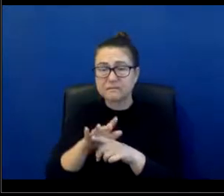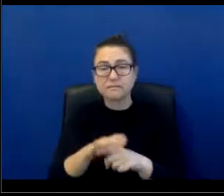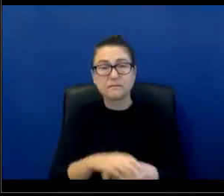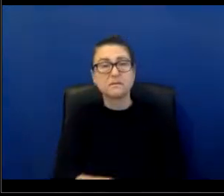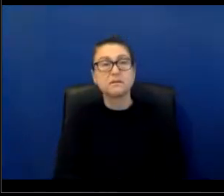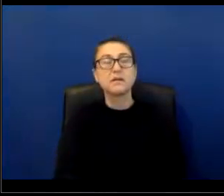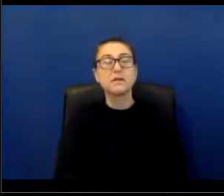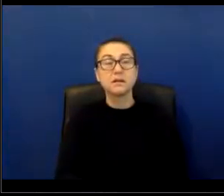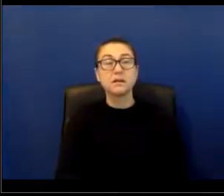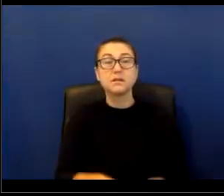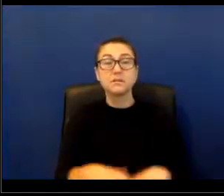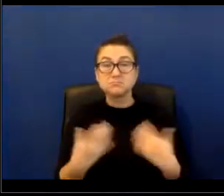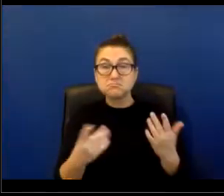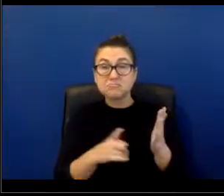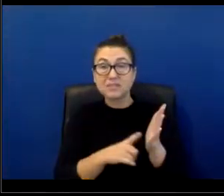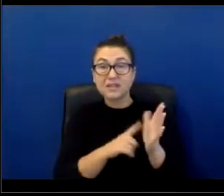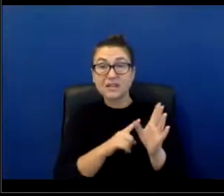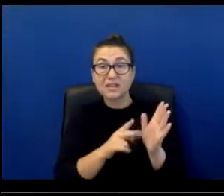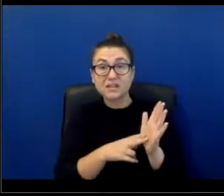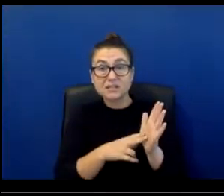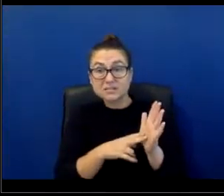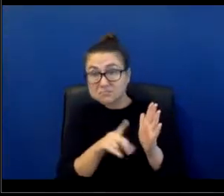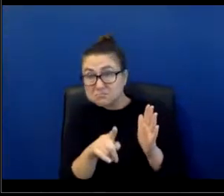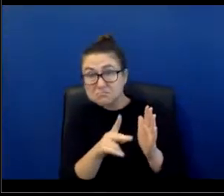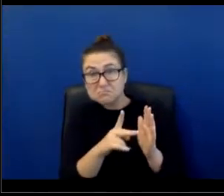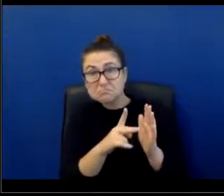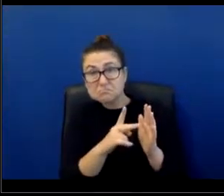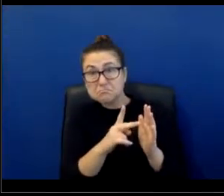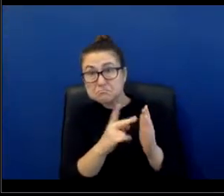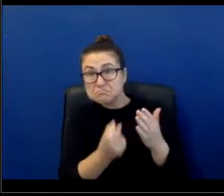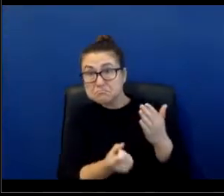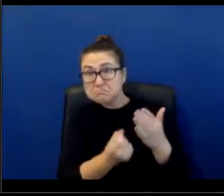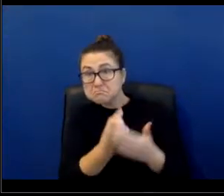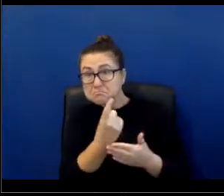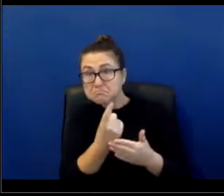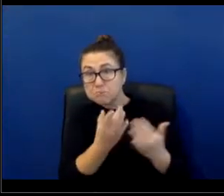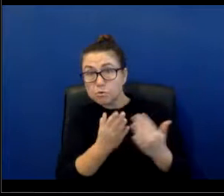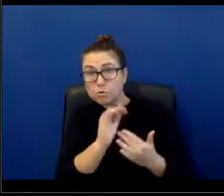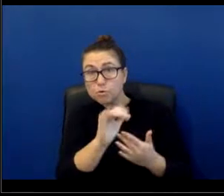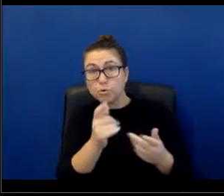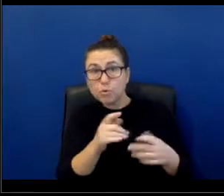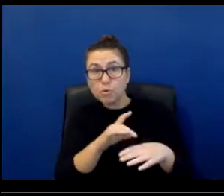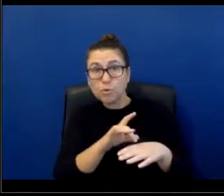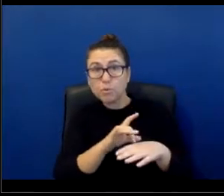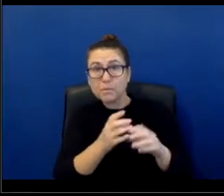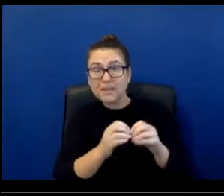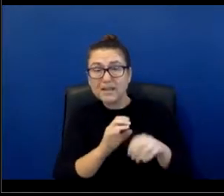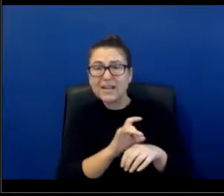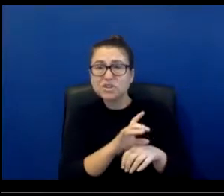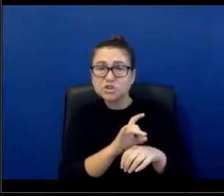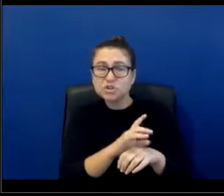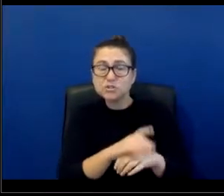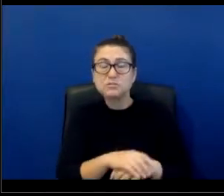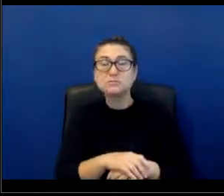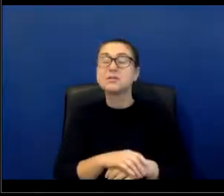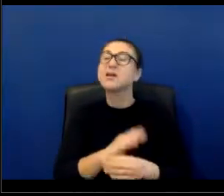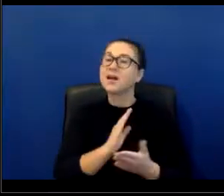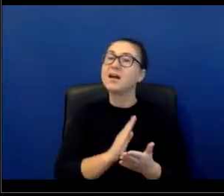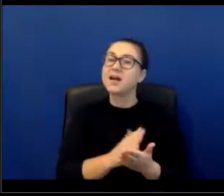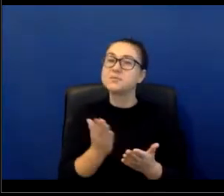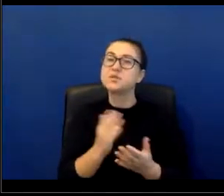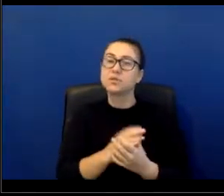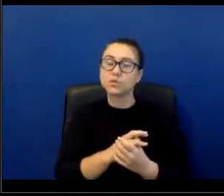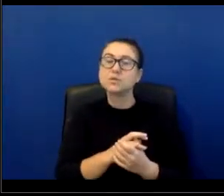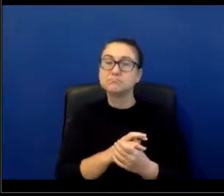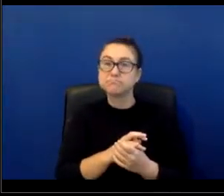you often see in your mediations? Absolutely, yeah. So it's about, you